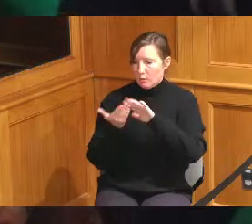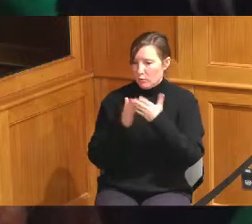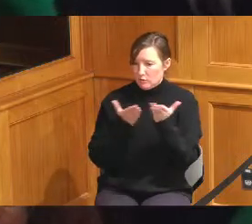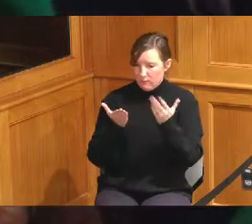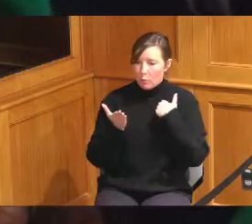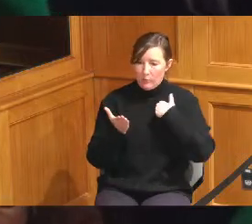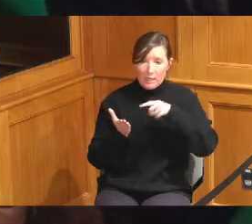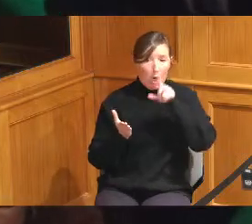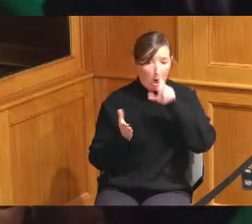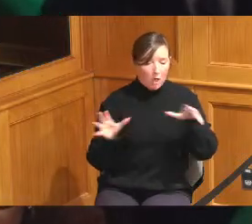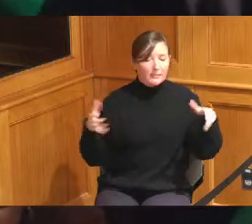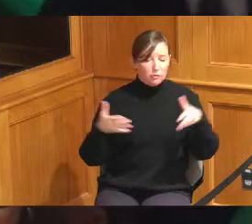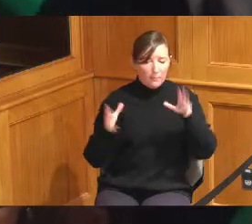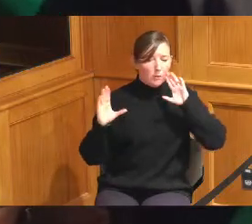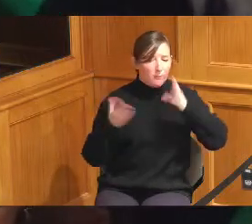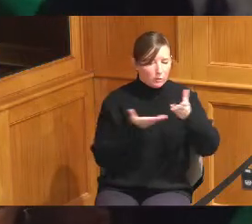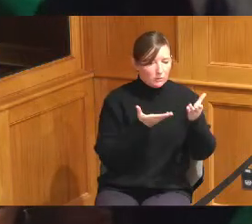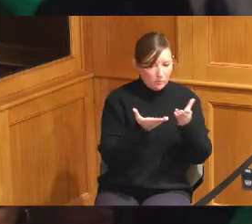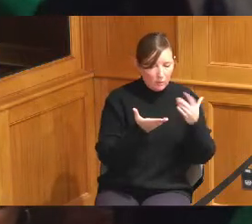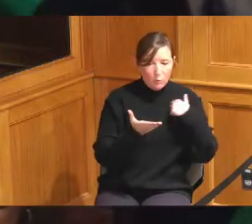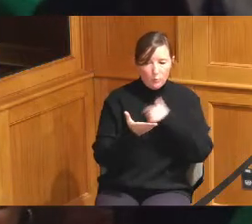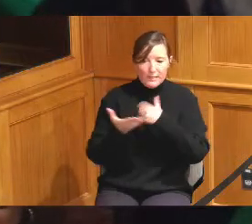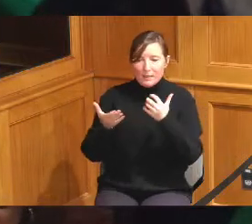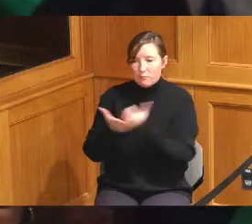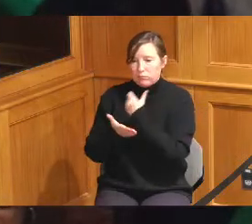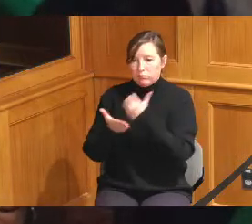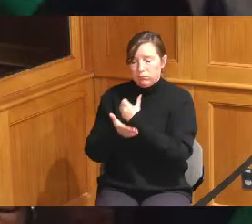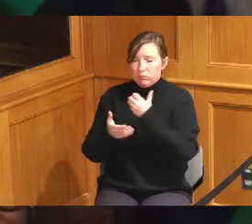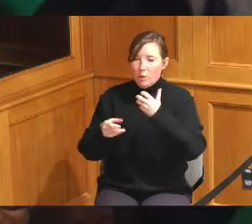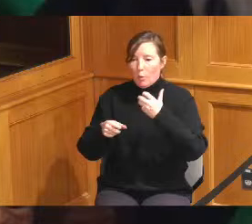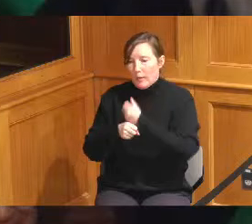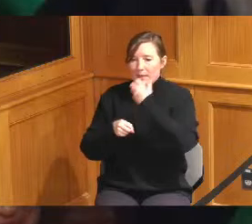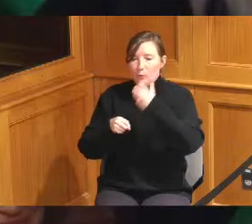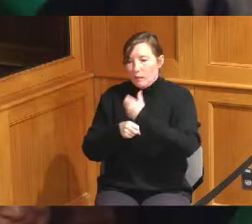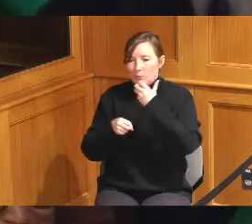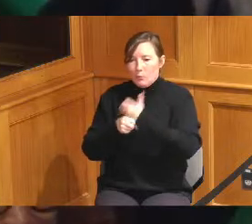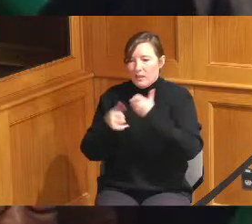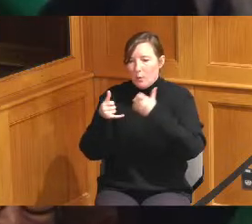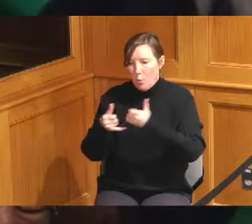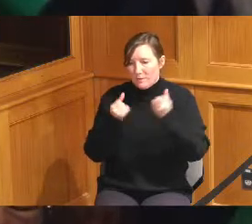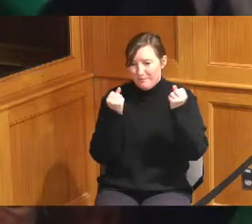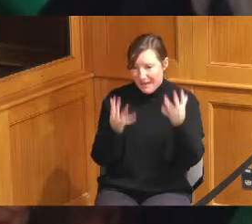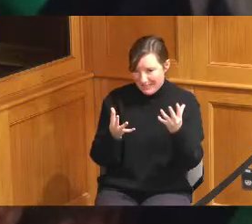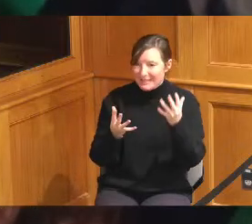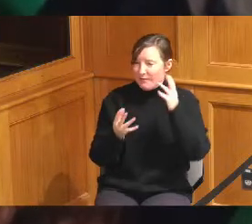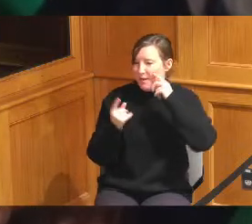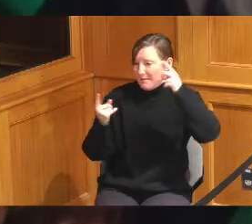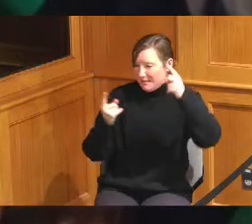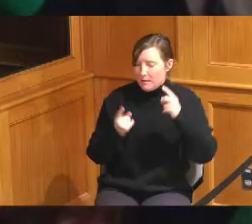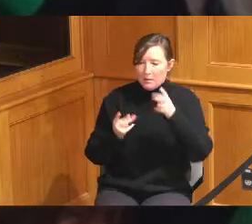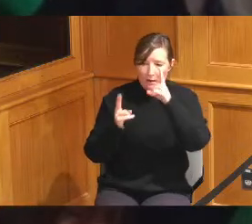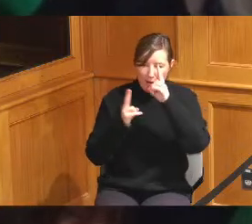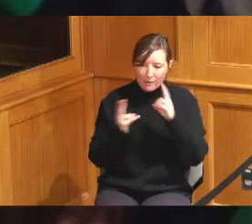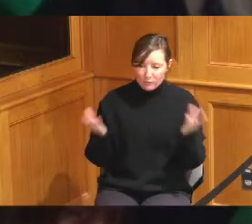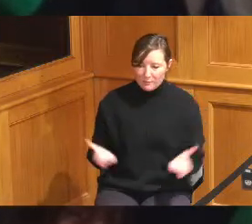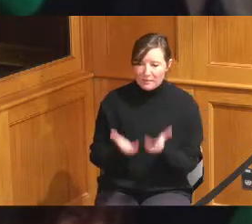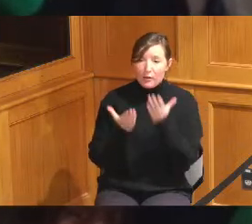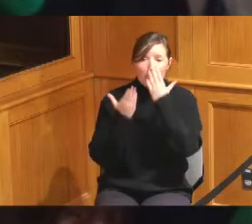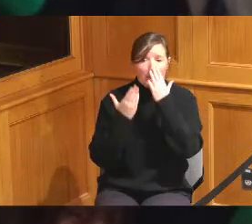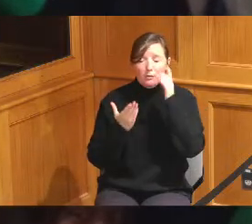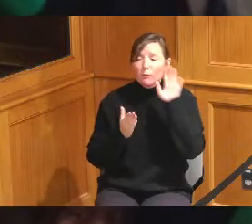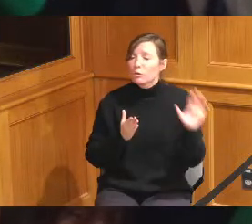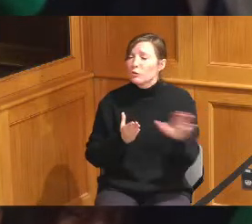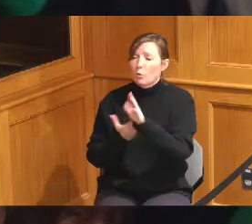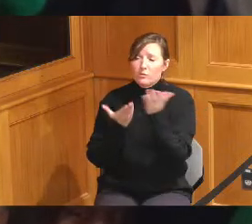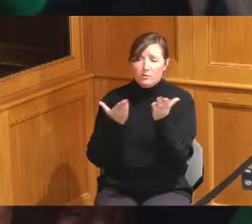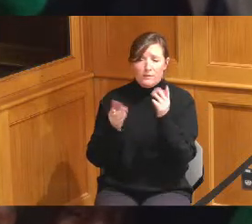service chapter. We are also known as the award-winning chapter as well. And it is an honor to be here, and thank you again for your service.